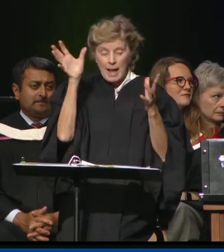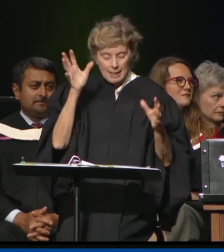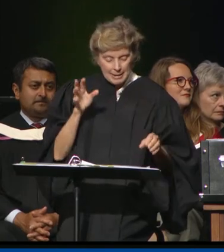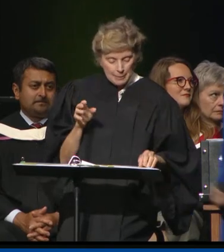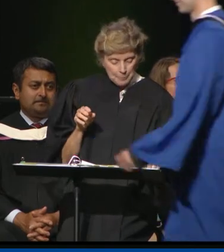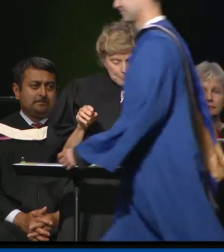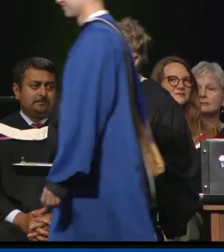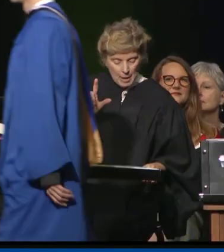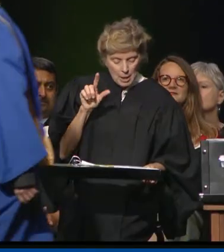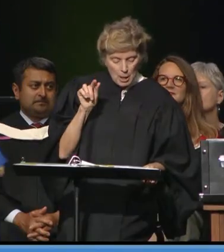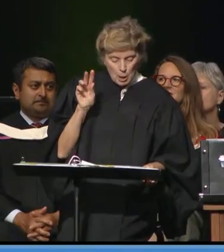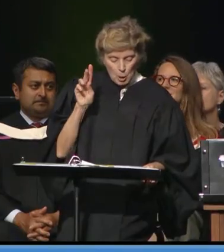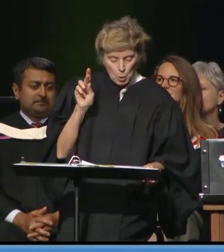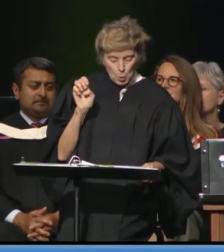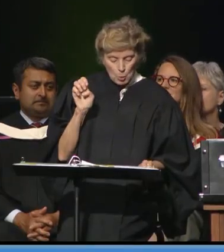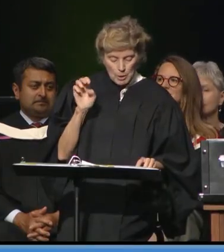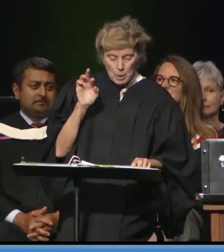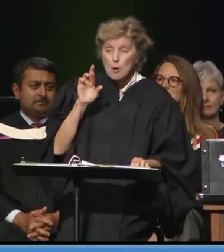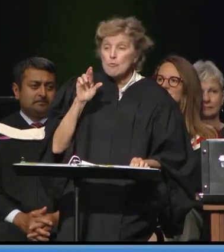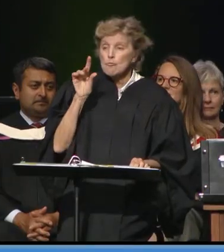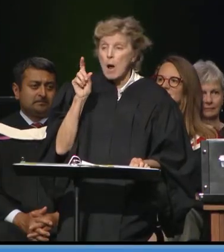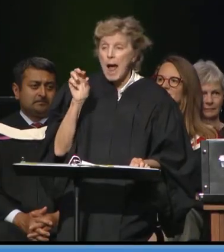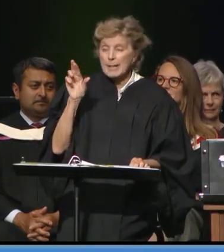Luke Ryder.